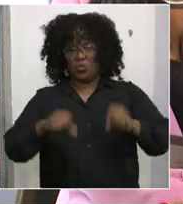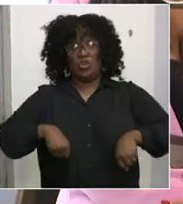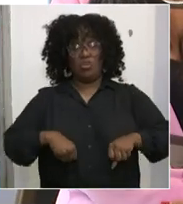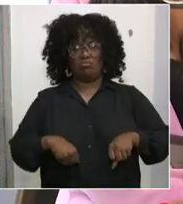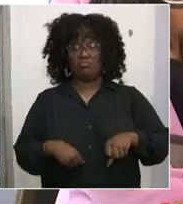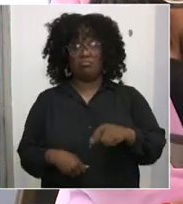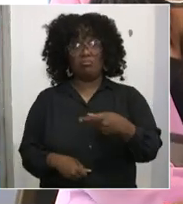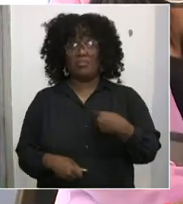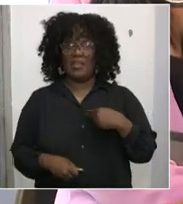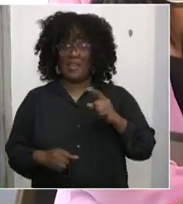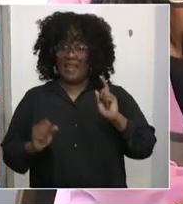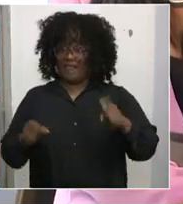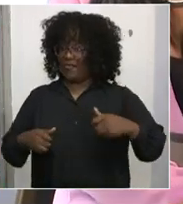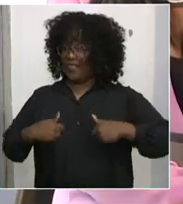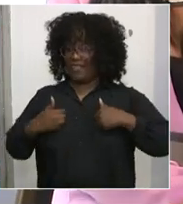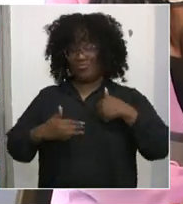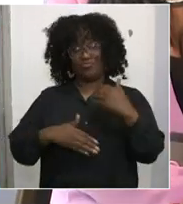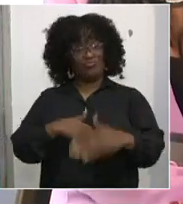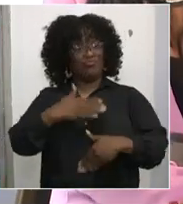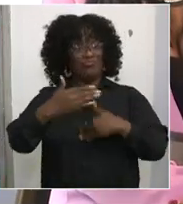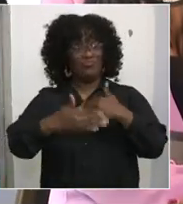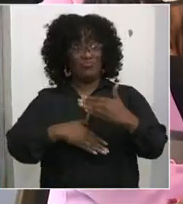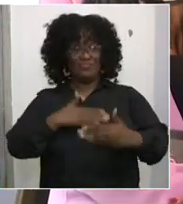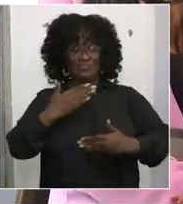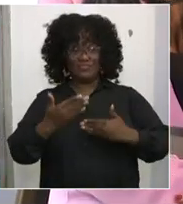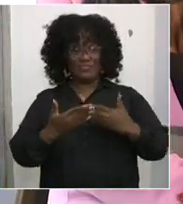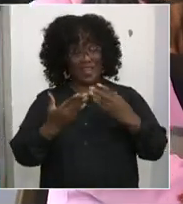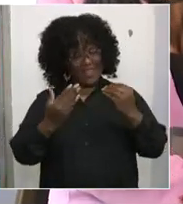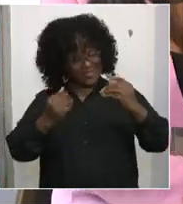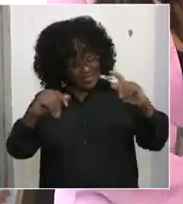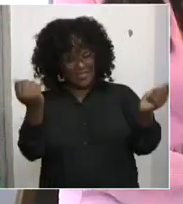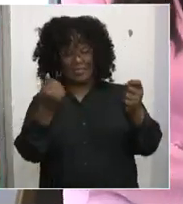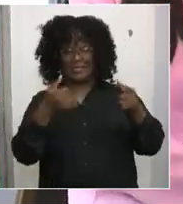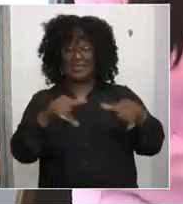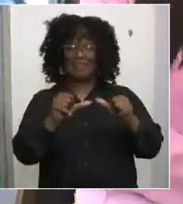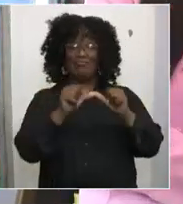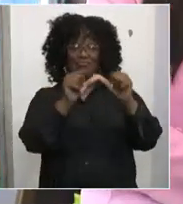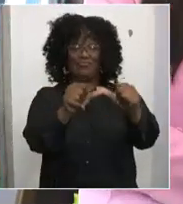to live, and we're going to live, and we're going to celebrate. Okay. Yeah.